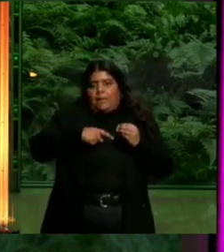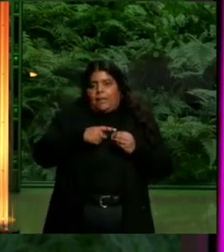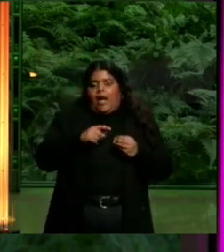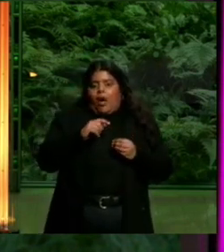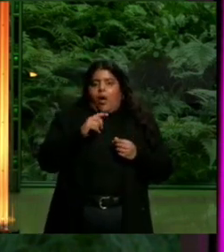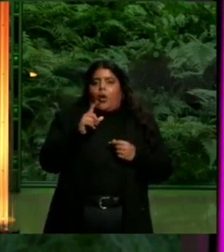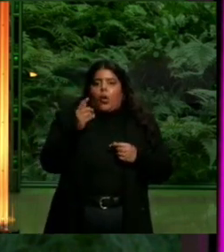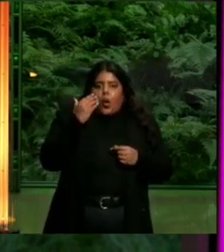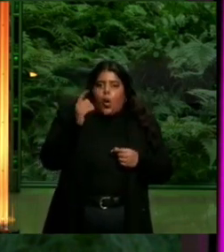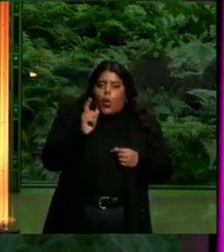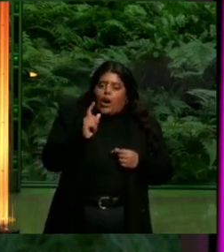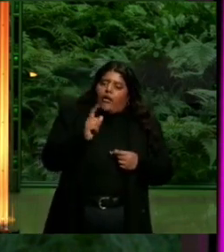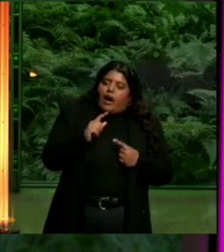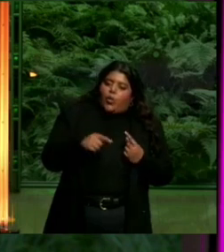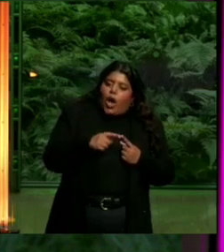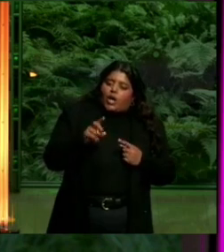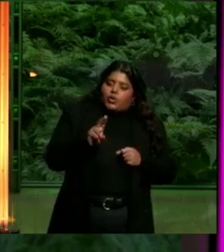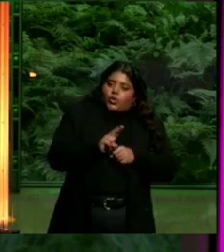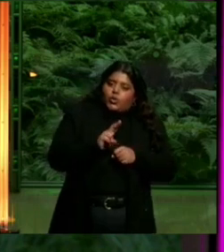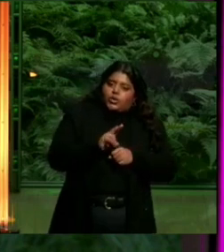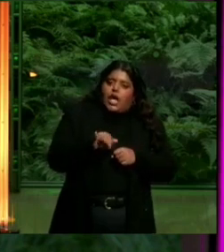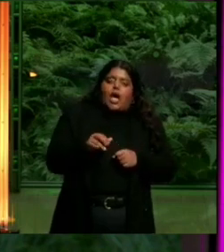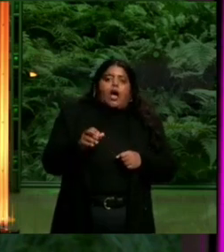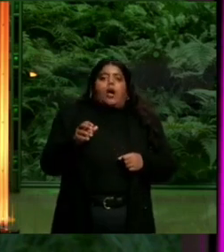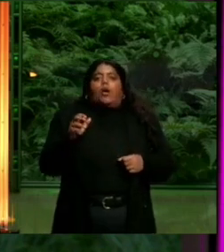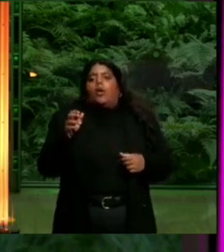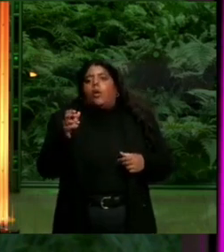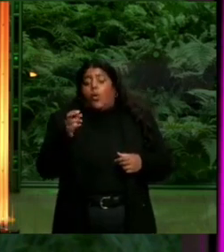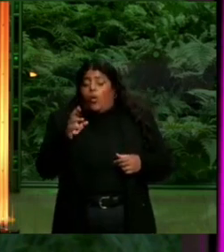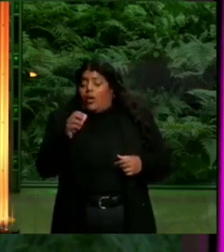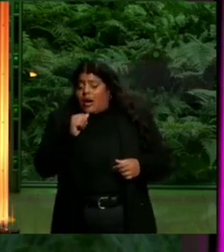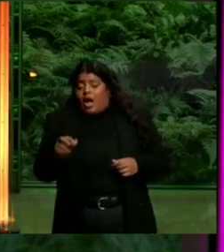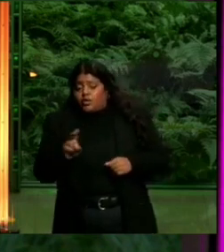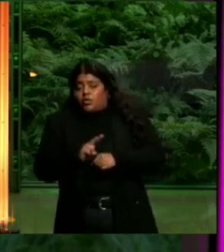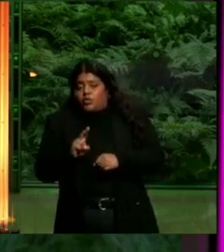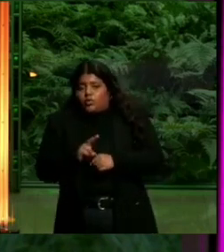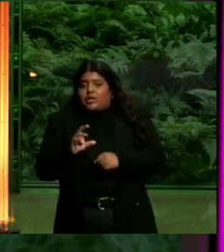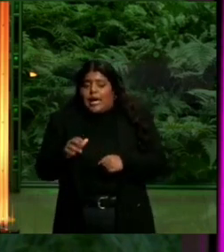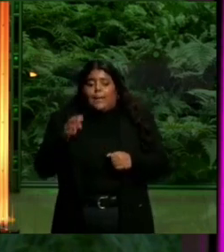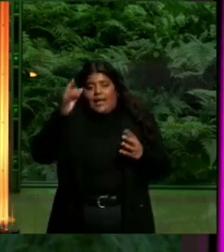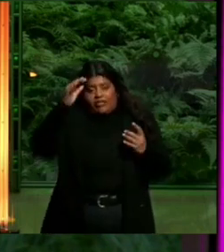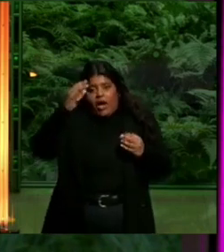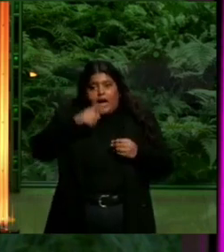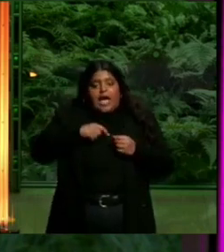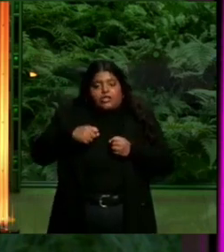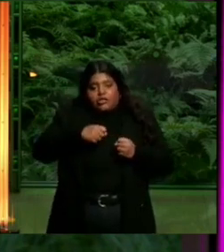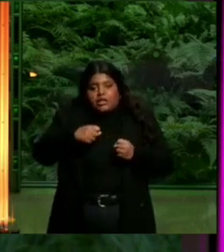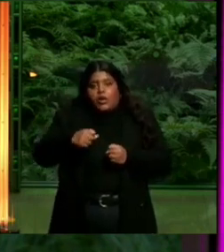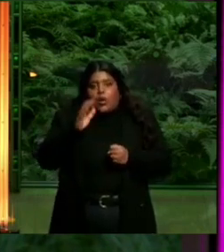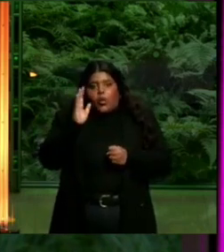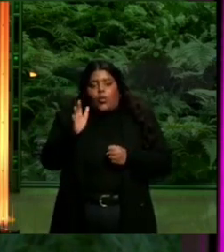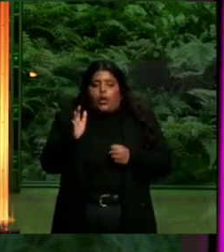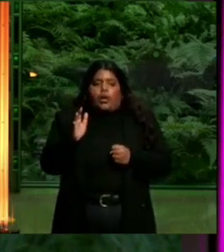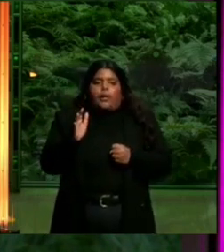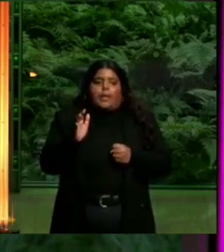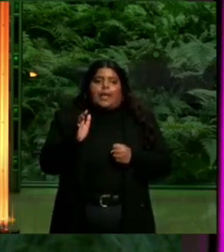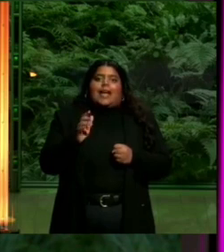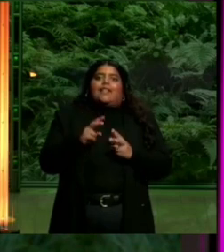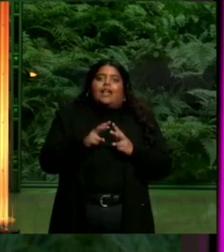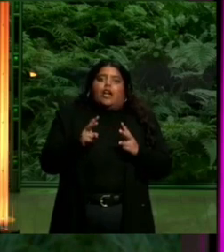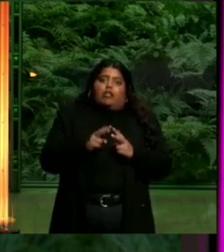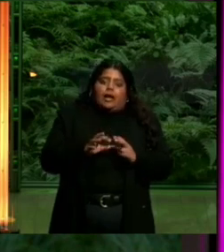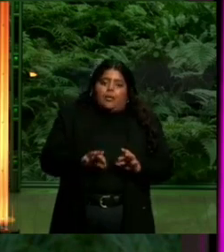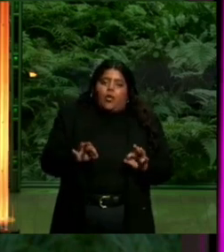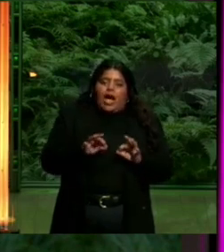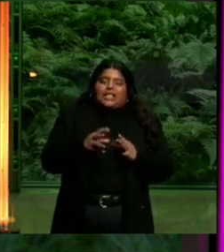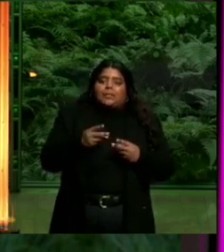and when to use it, or not to use it, right? I think being thoughtful and strategic about it is going to be extremely important. I